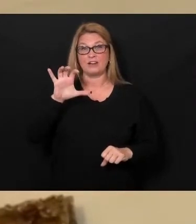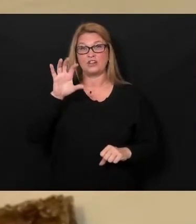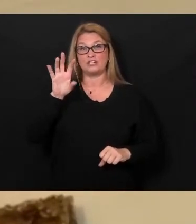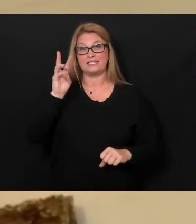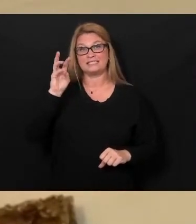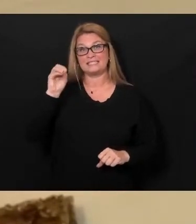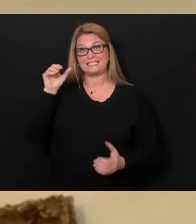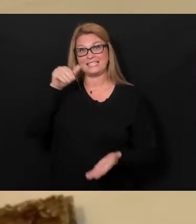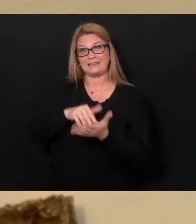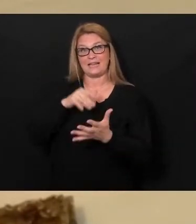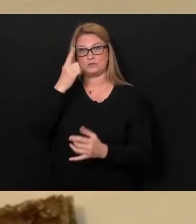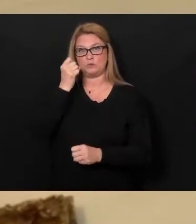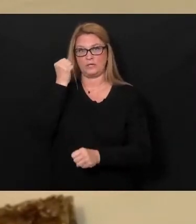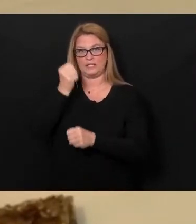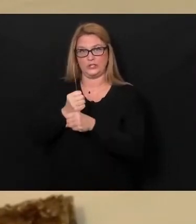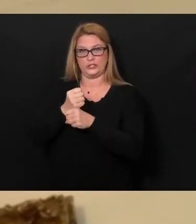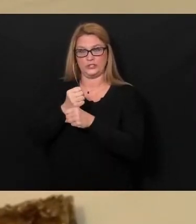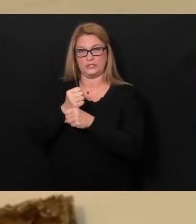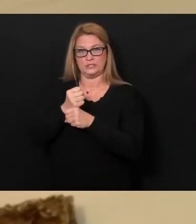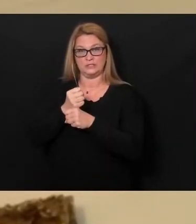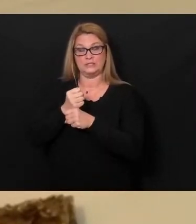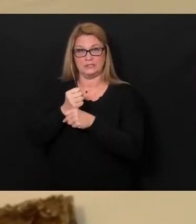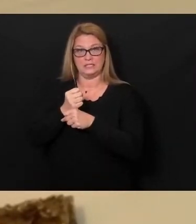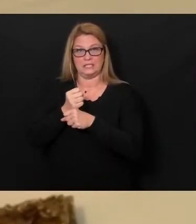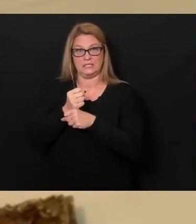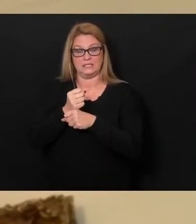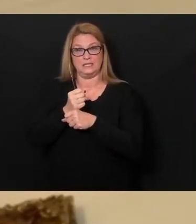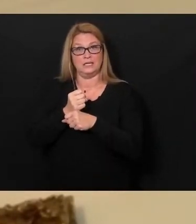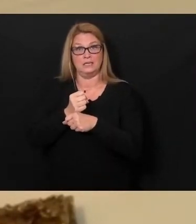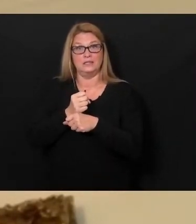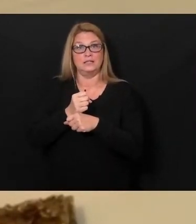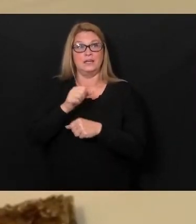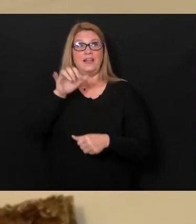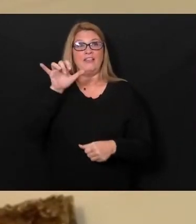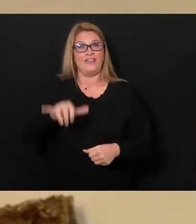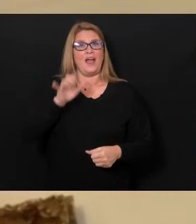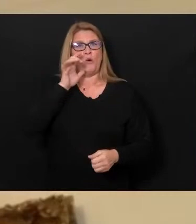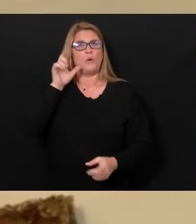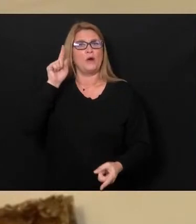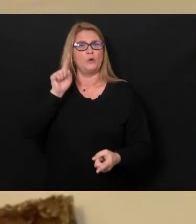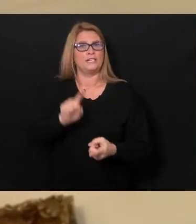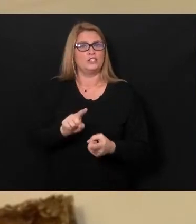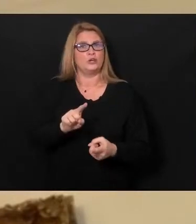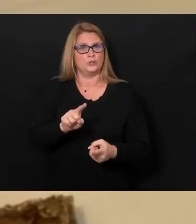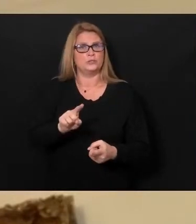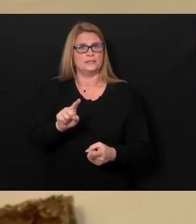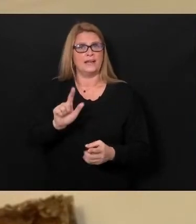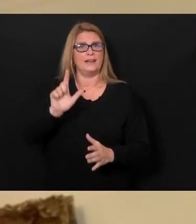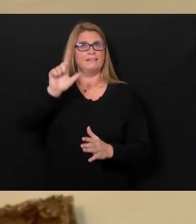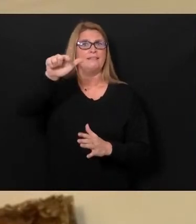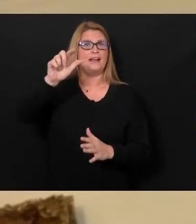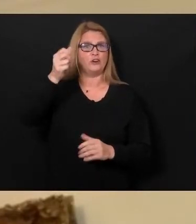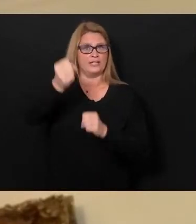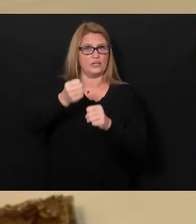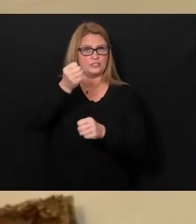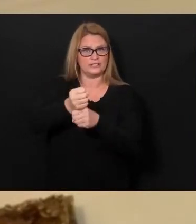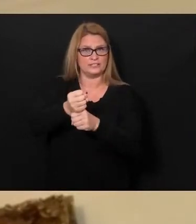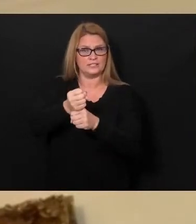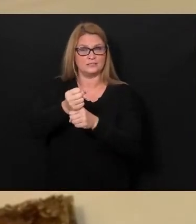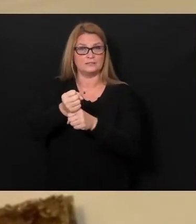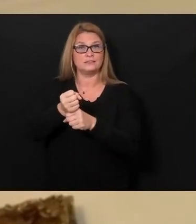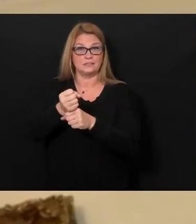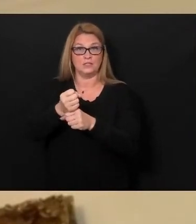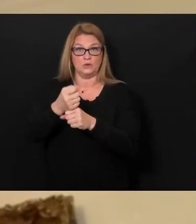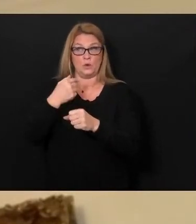$760,000 a year at this point. Those costs will drop somewhat in subsequent years. We weighed that heavily